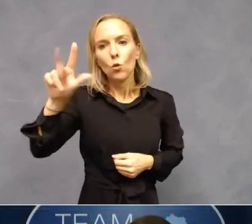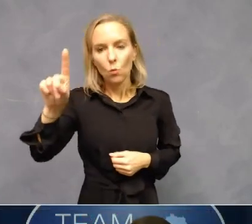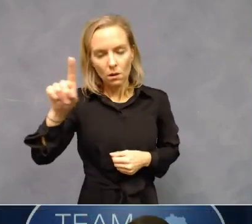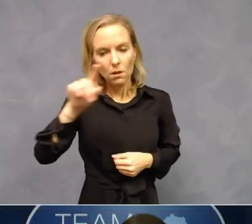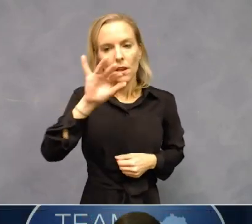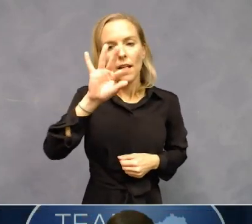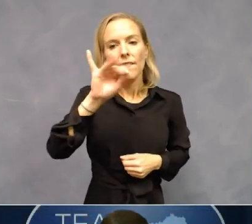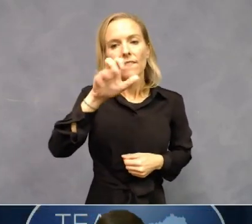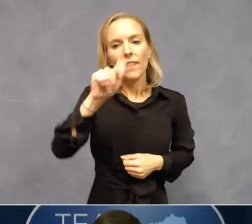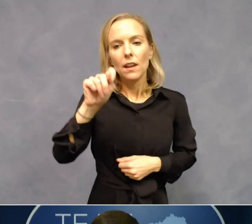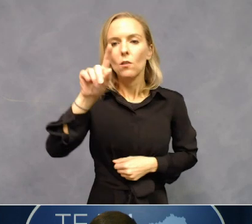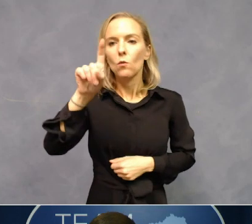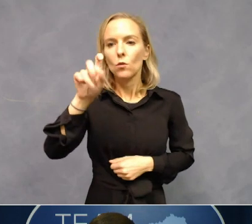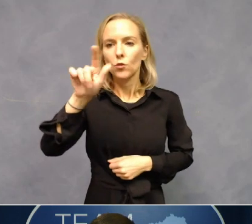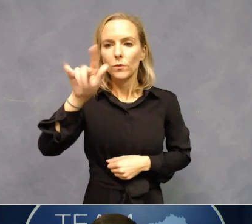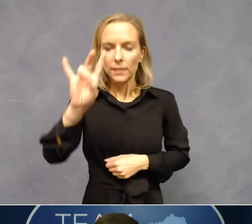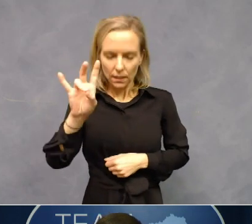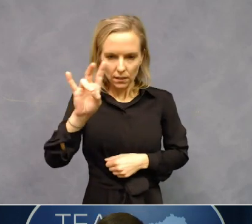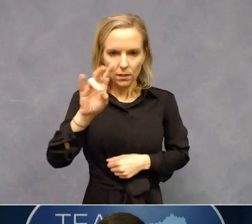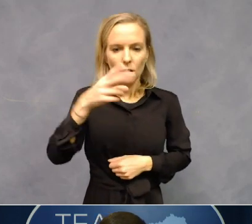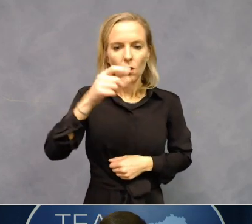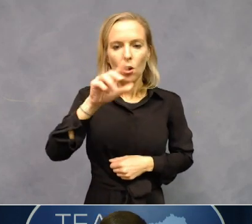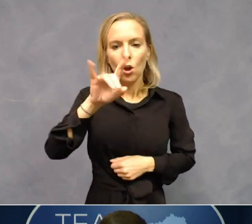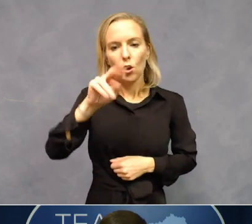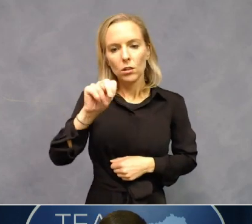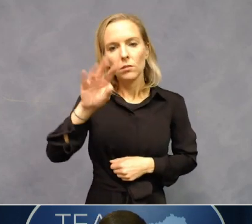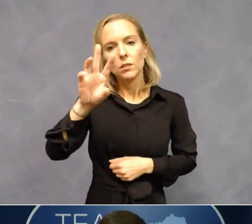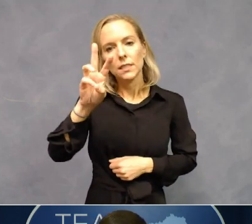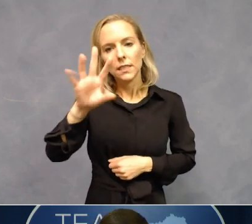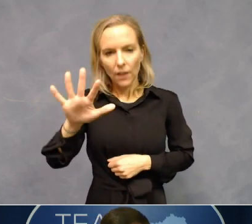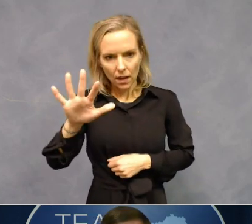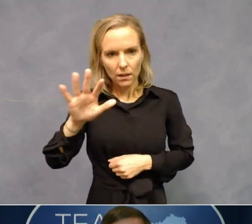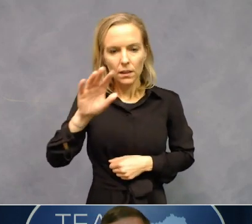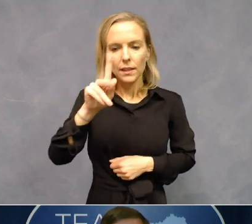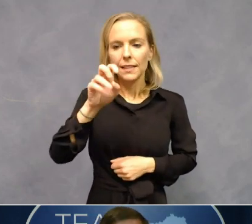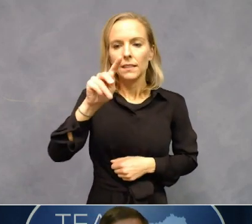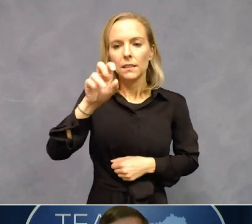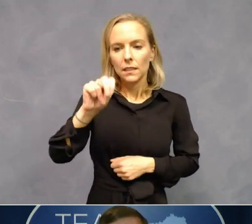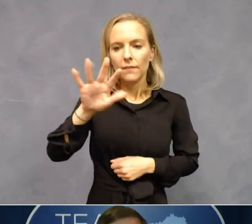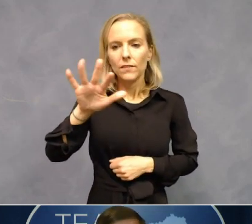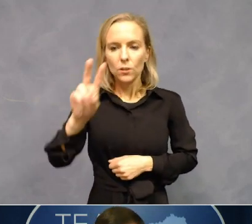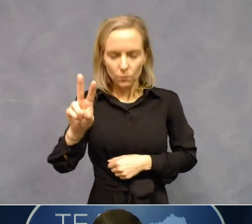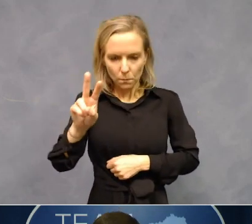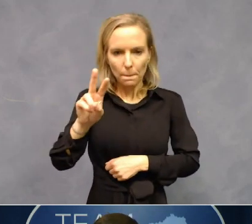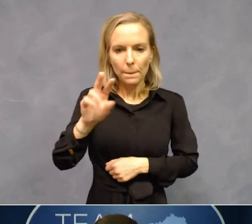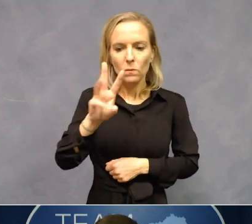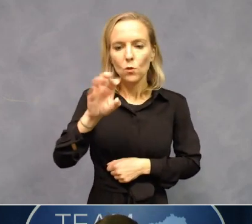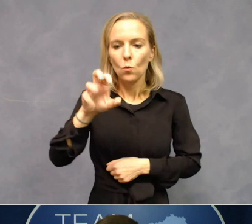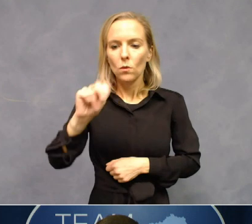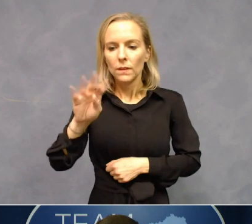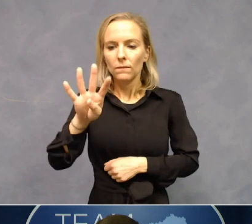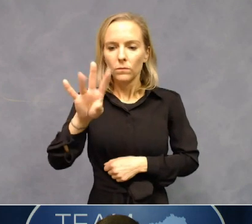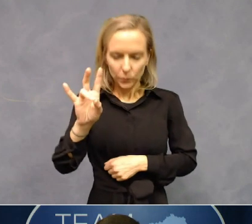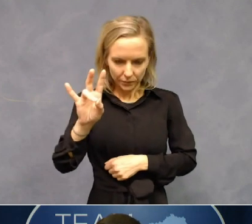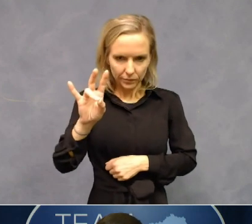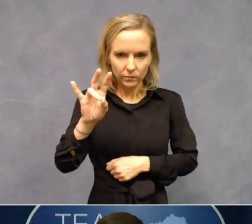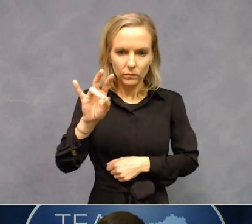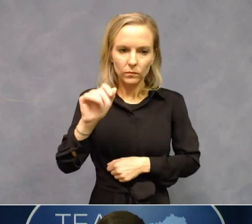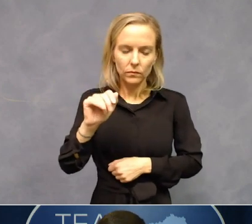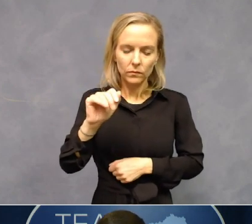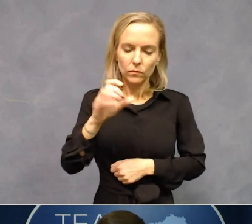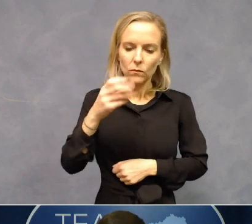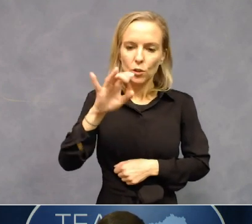Fayette, 127, Hardin, 65, Kenton, 52, Warren, 47,